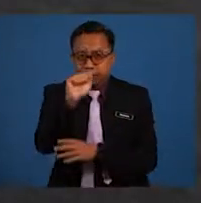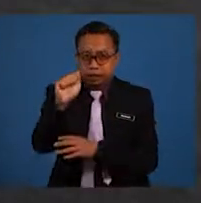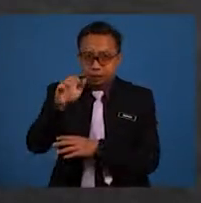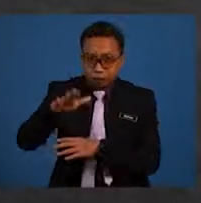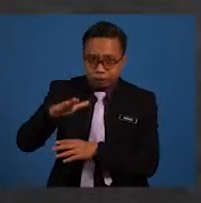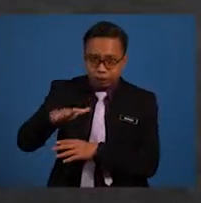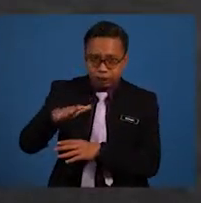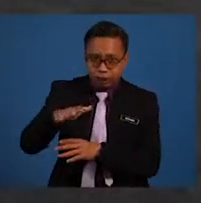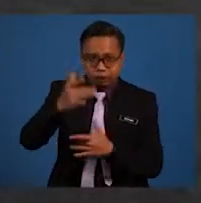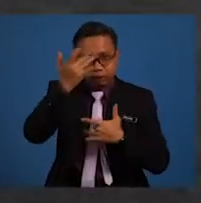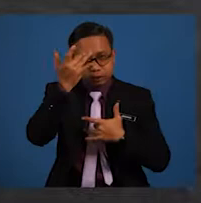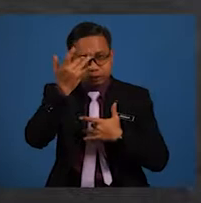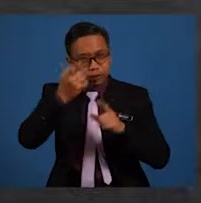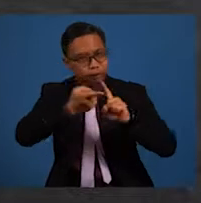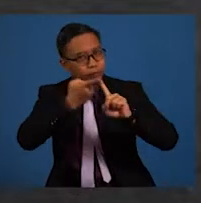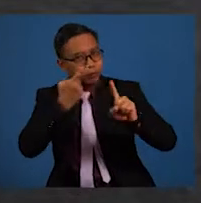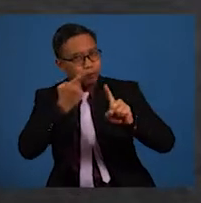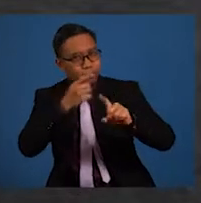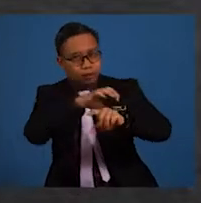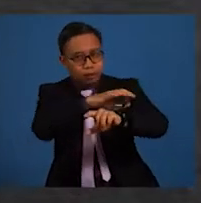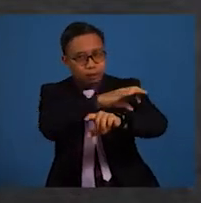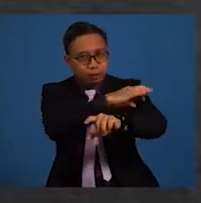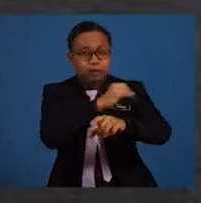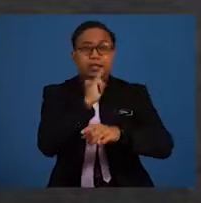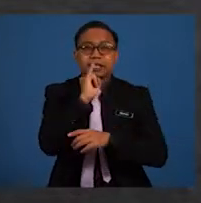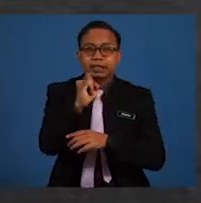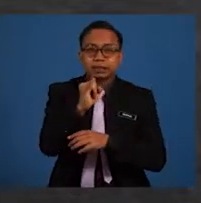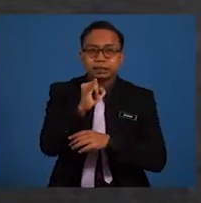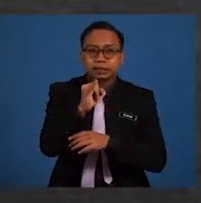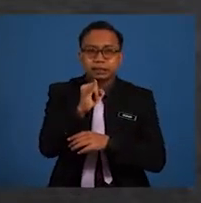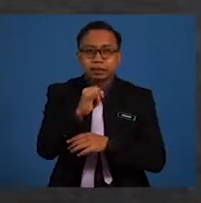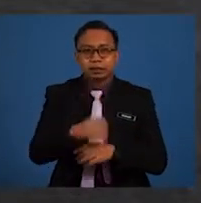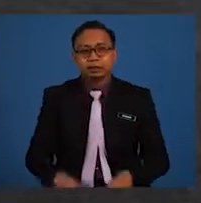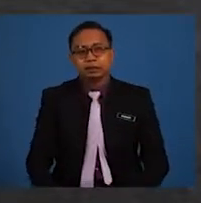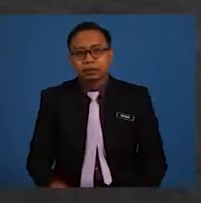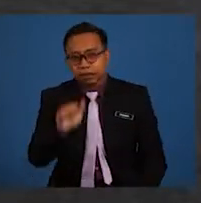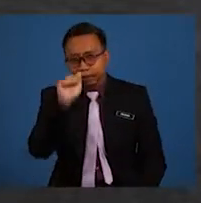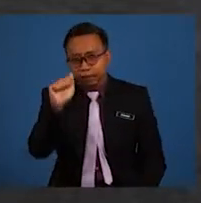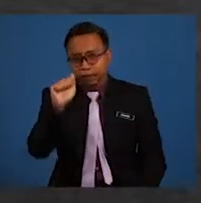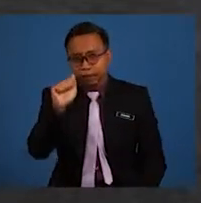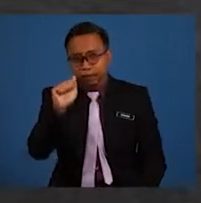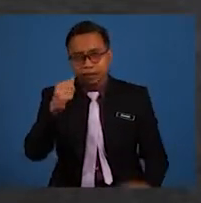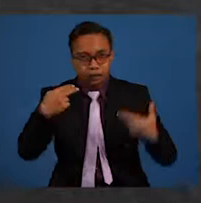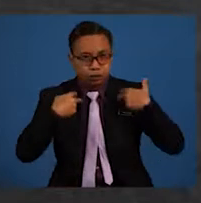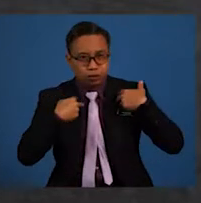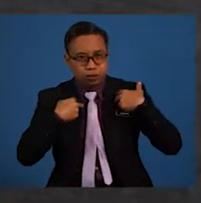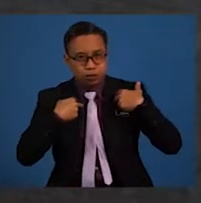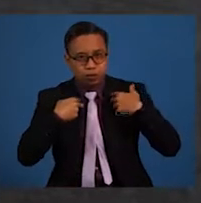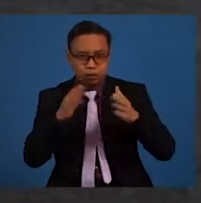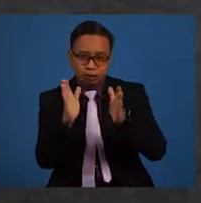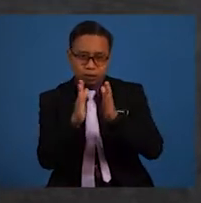from rickets is likely to A, have short legs,